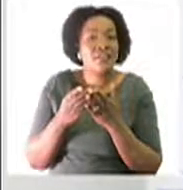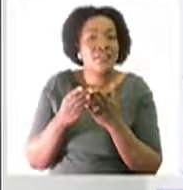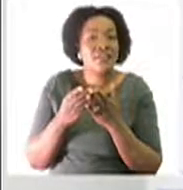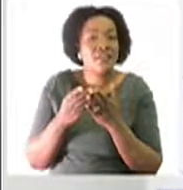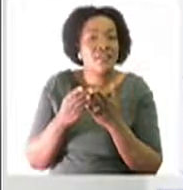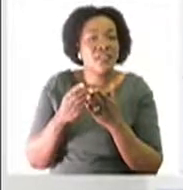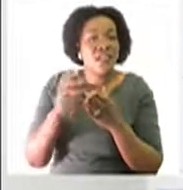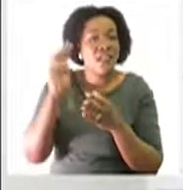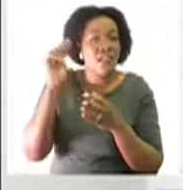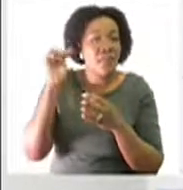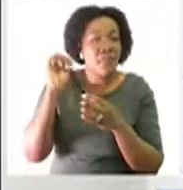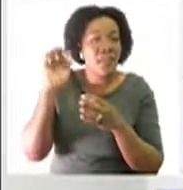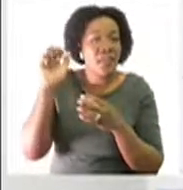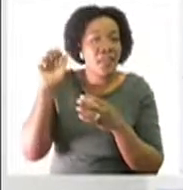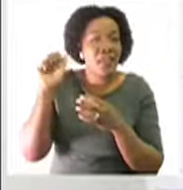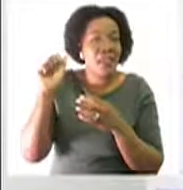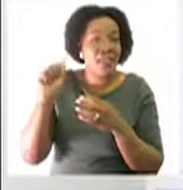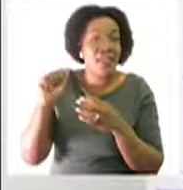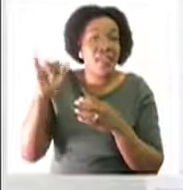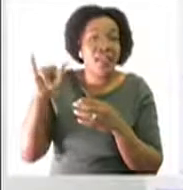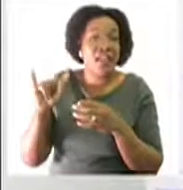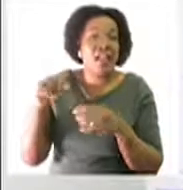I go